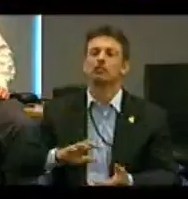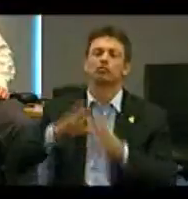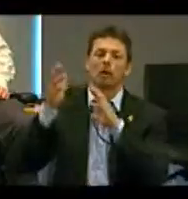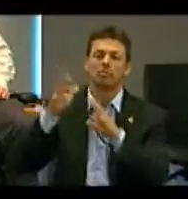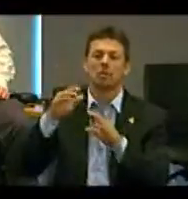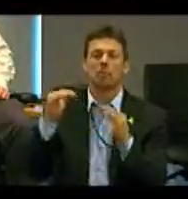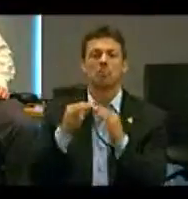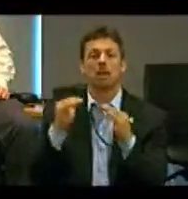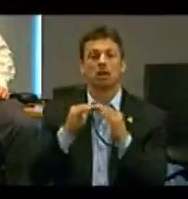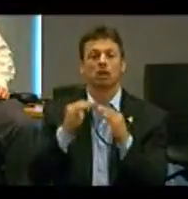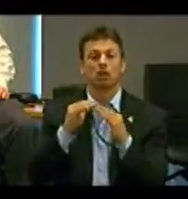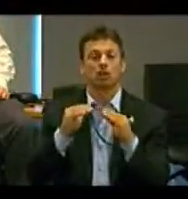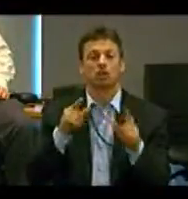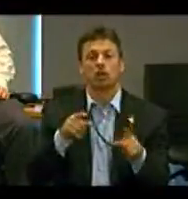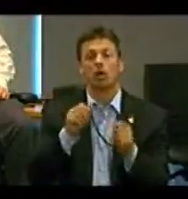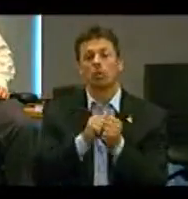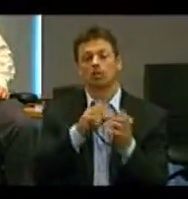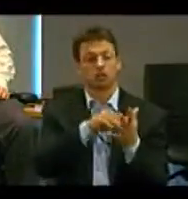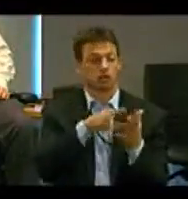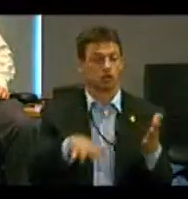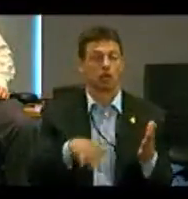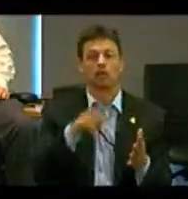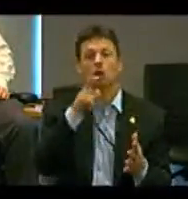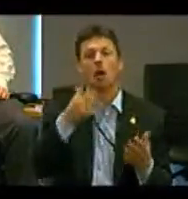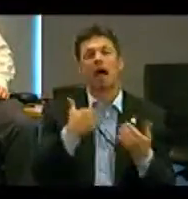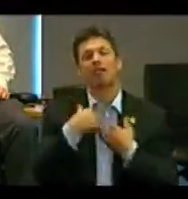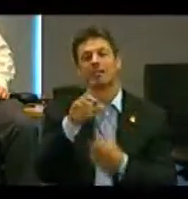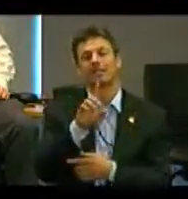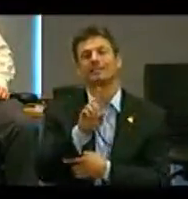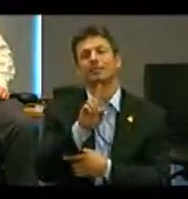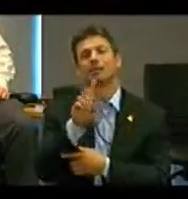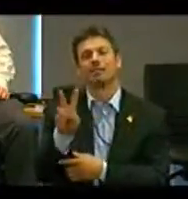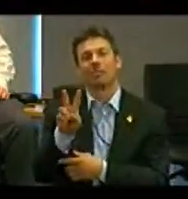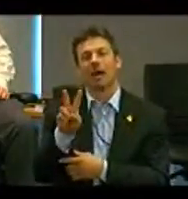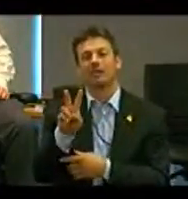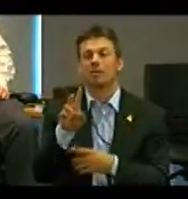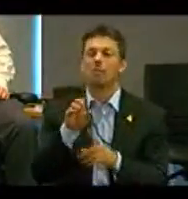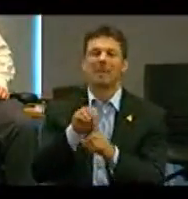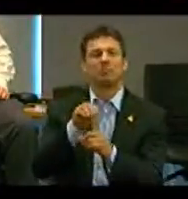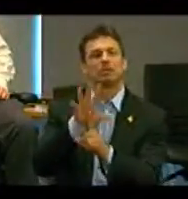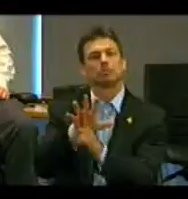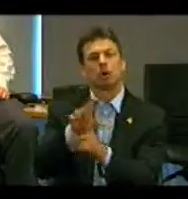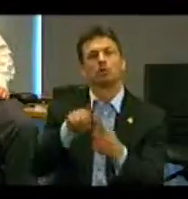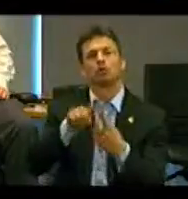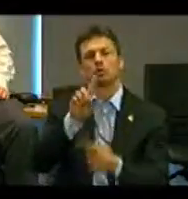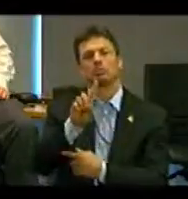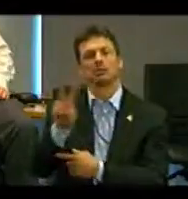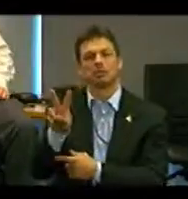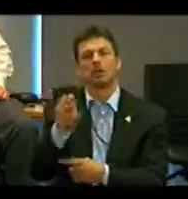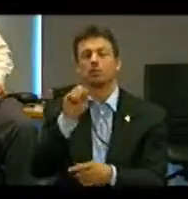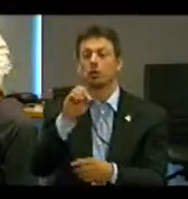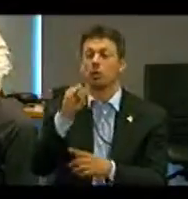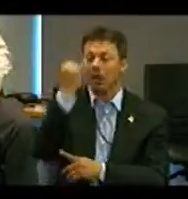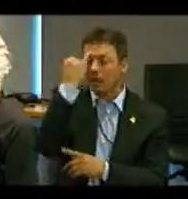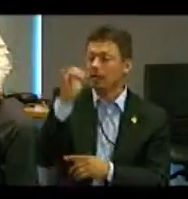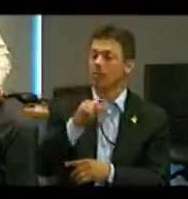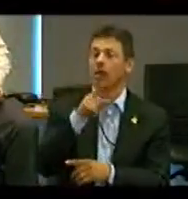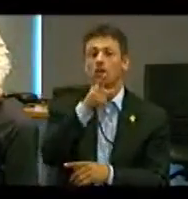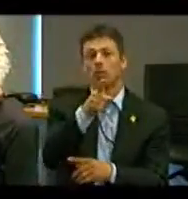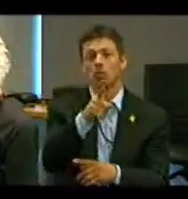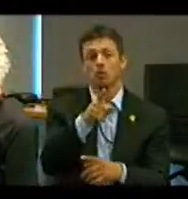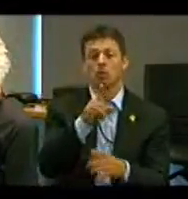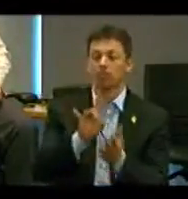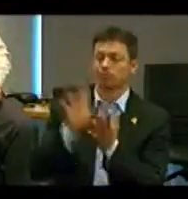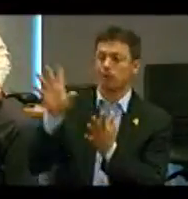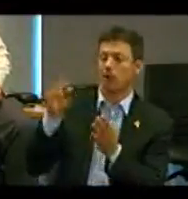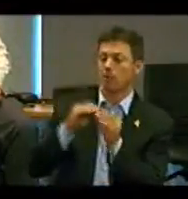students who had domestic violence, had been exposed to domestic violence. So the idea that you would kick out more